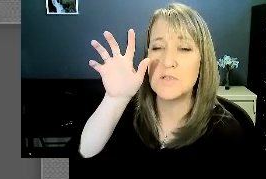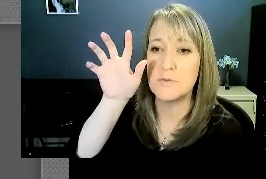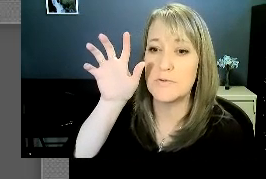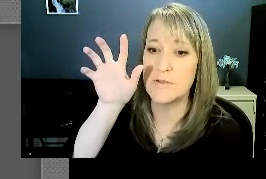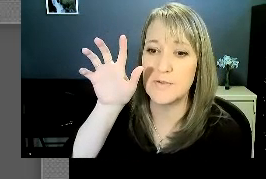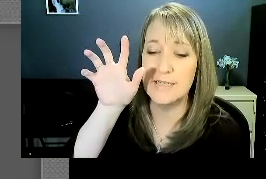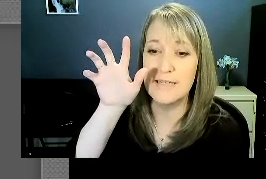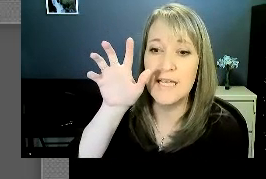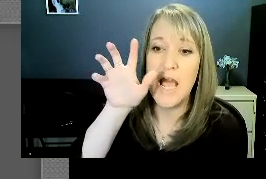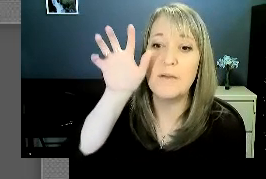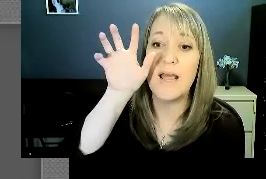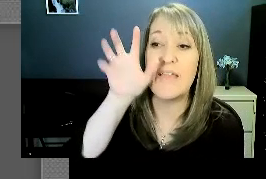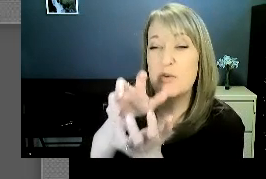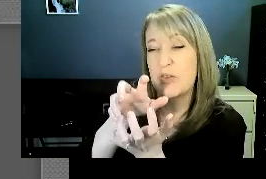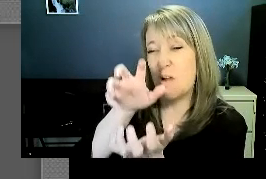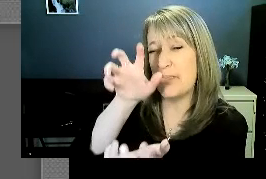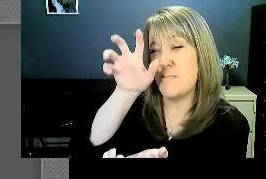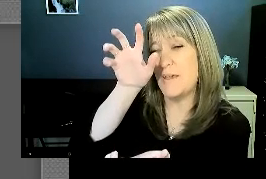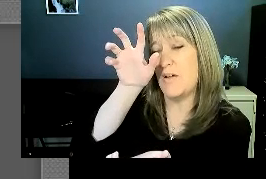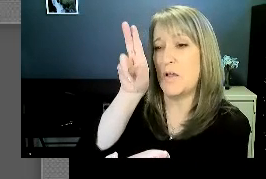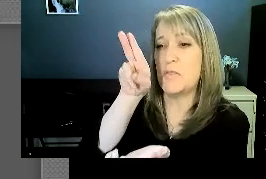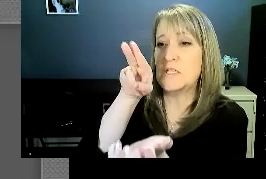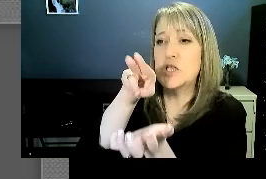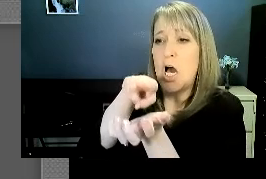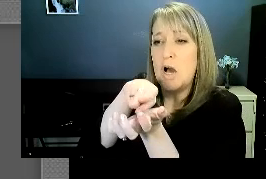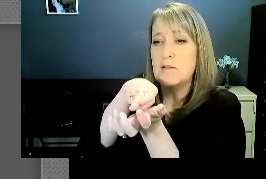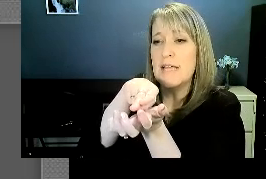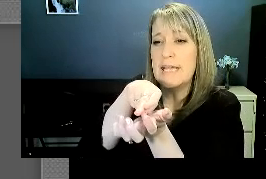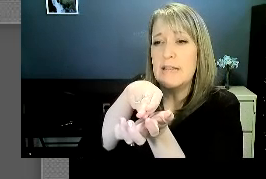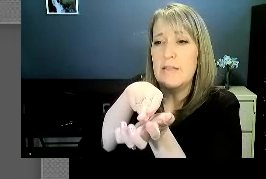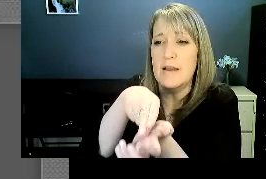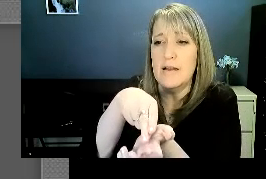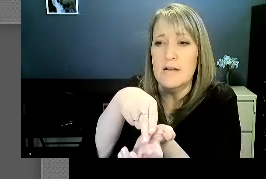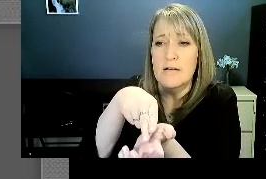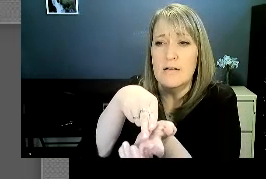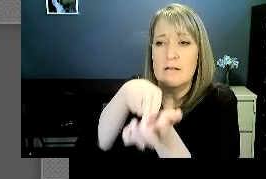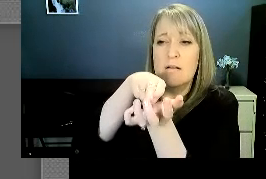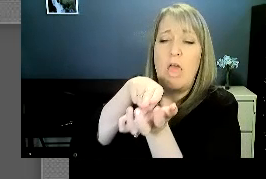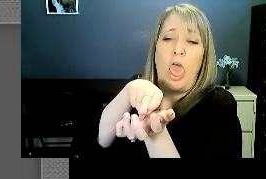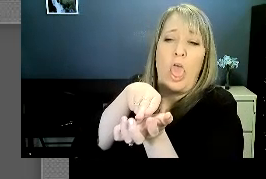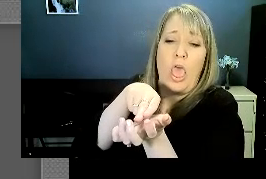yeah, whichever one feels right. Anyway, and then we've got the big yawn, the tongue laying in there.